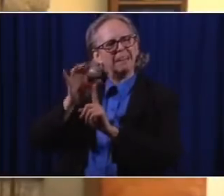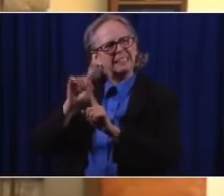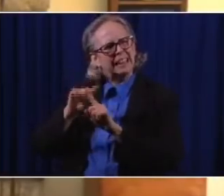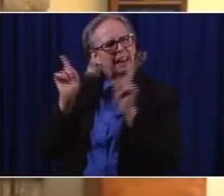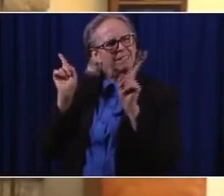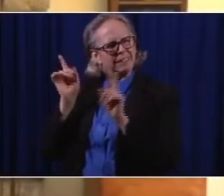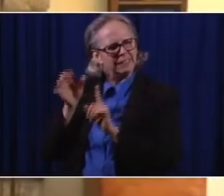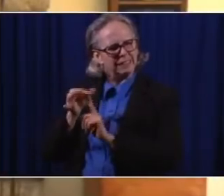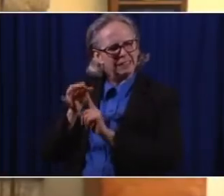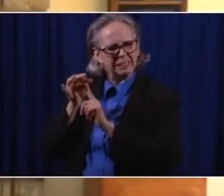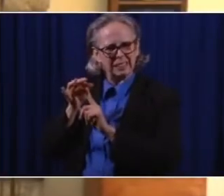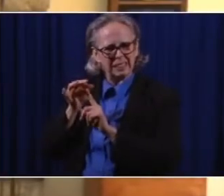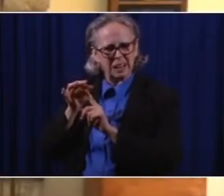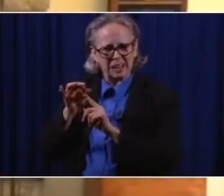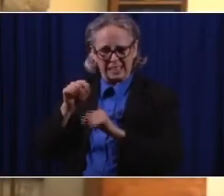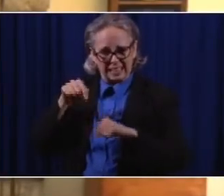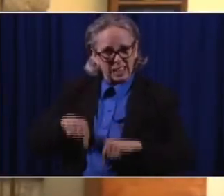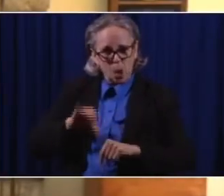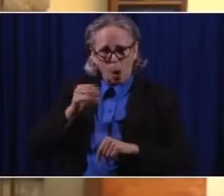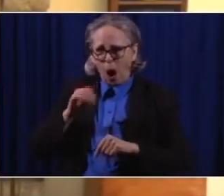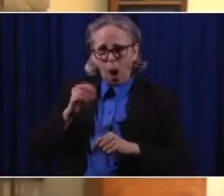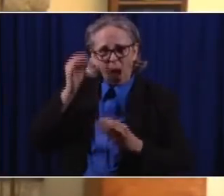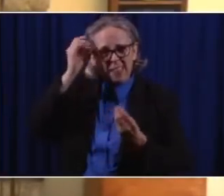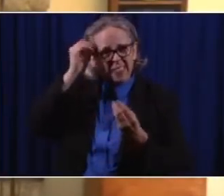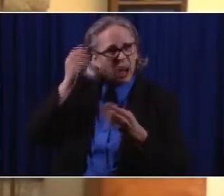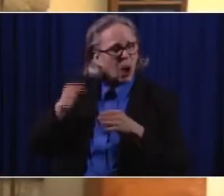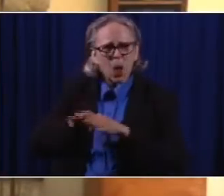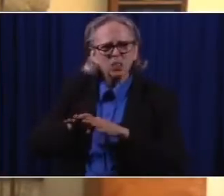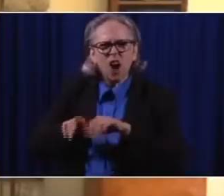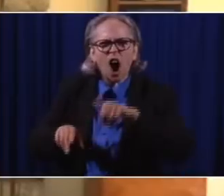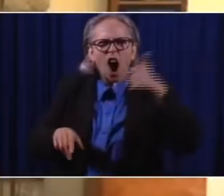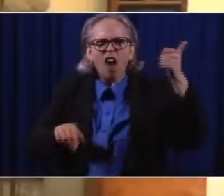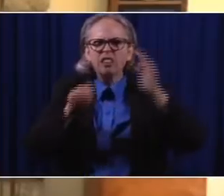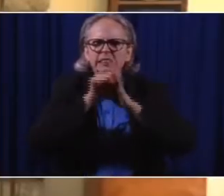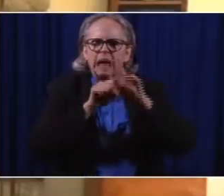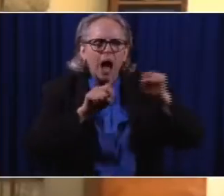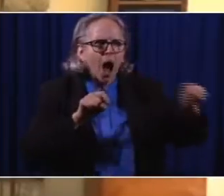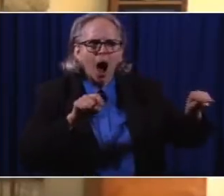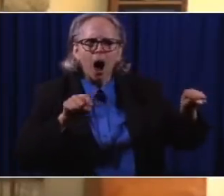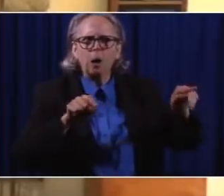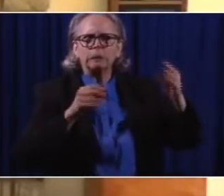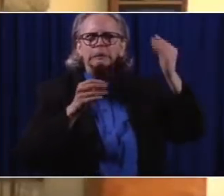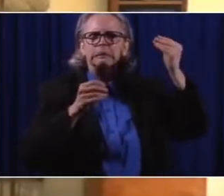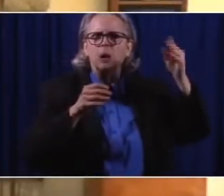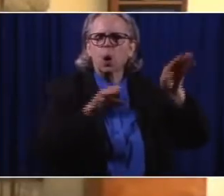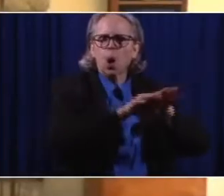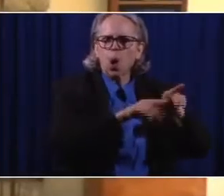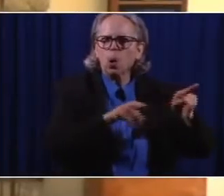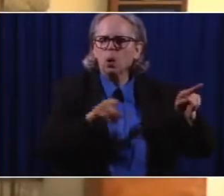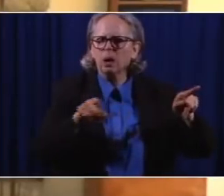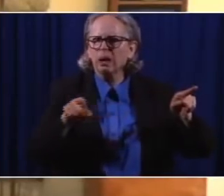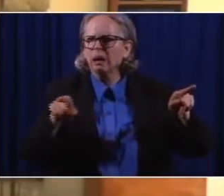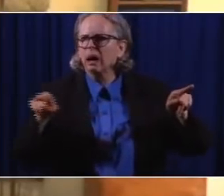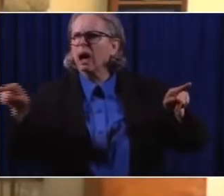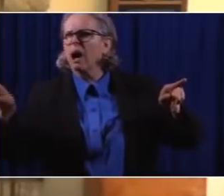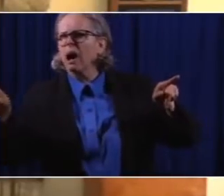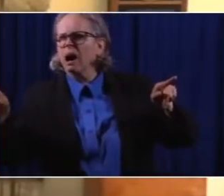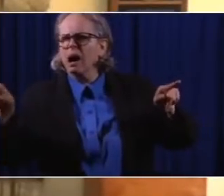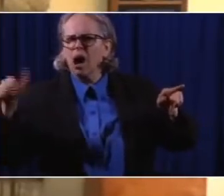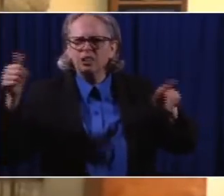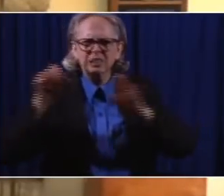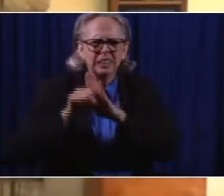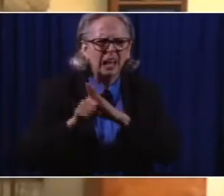alone in talking about closing bars and restaurants. There is a reason that other states have gone and closed bars and restaurants